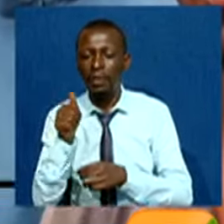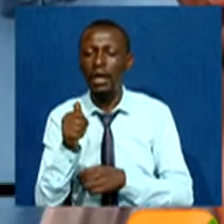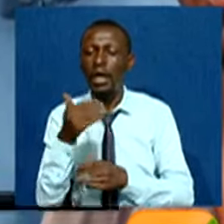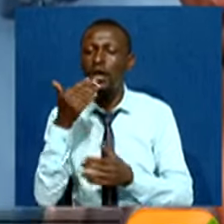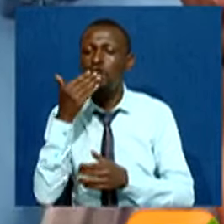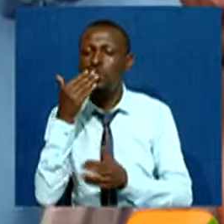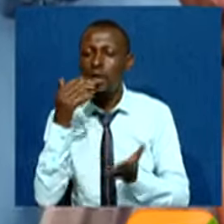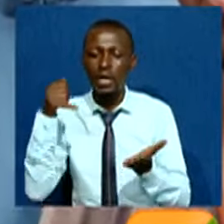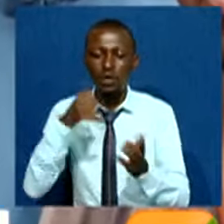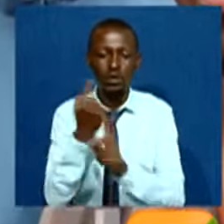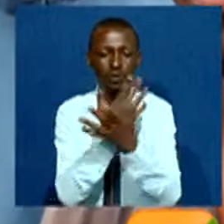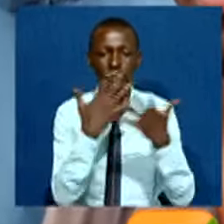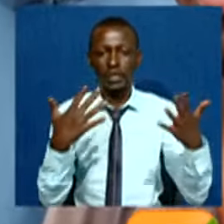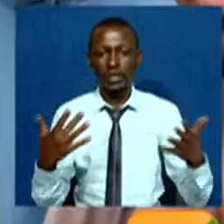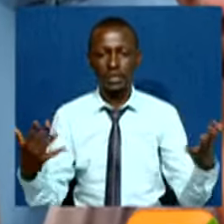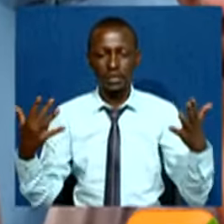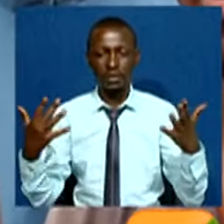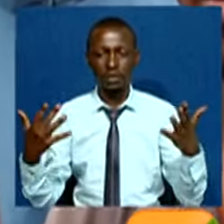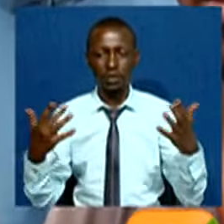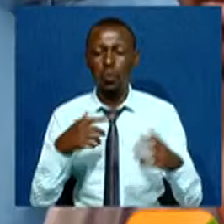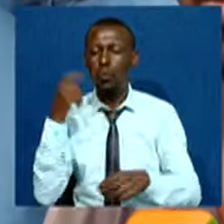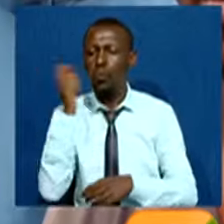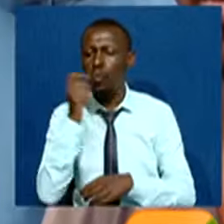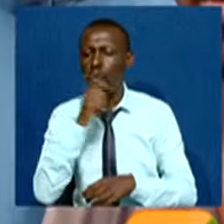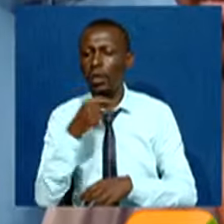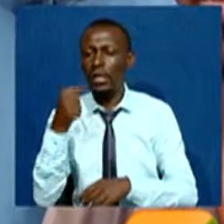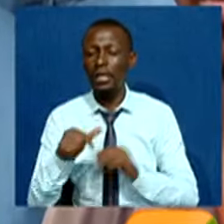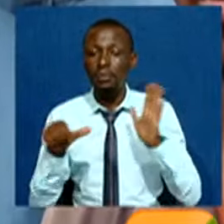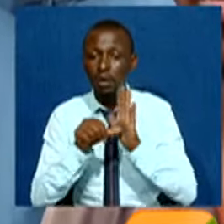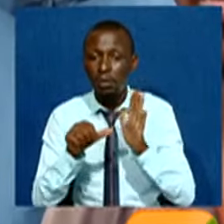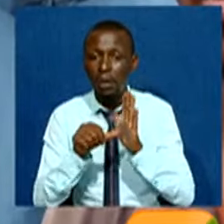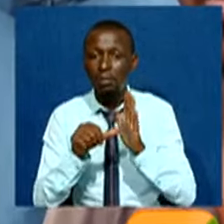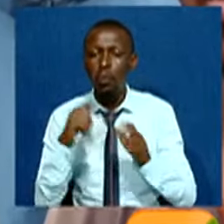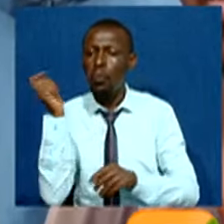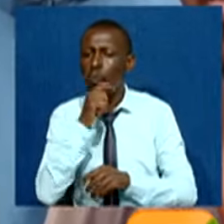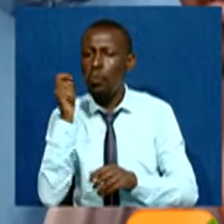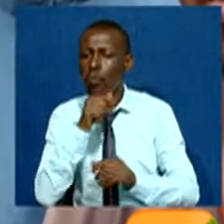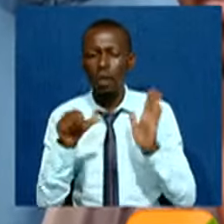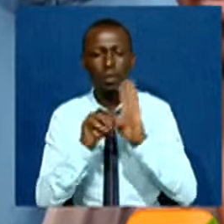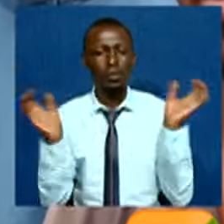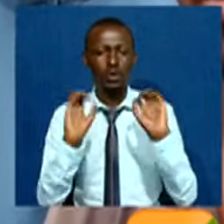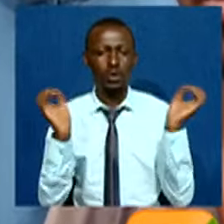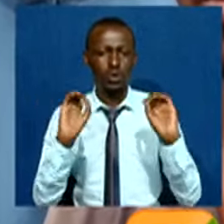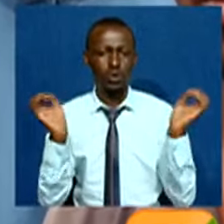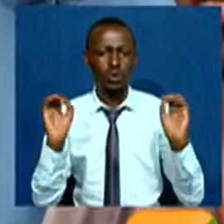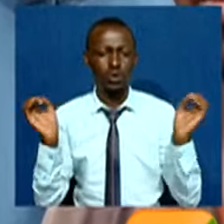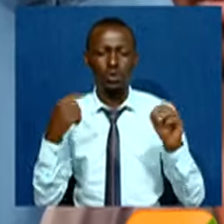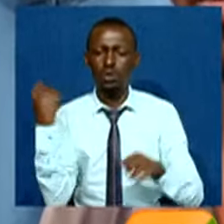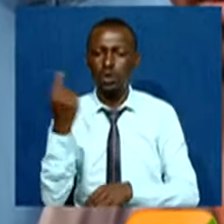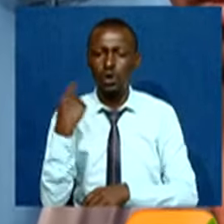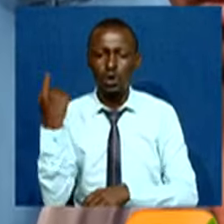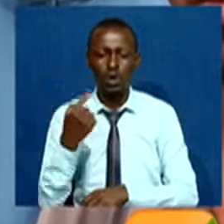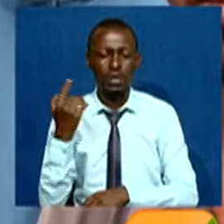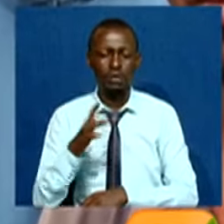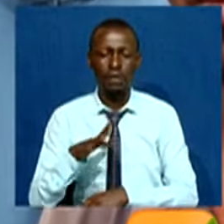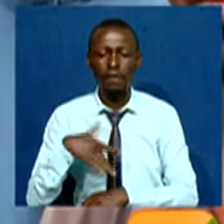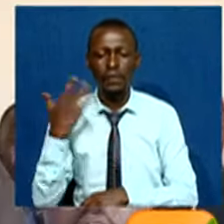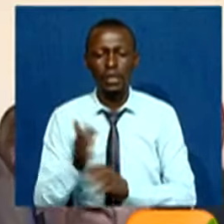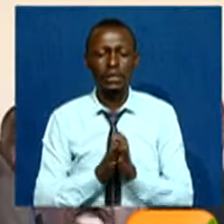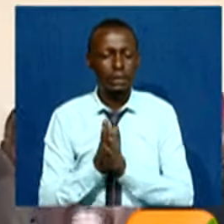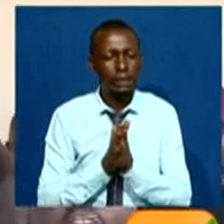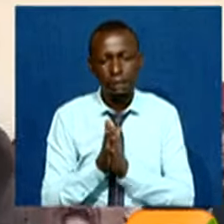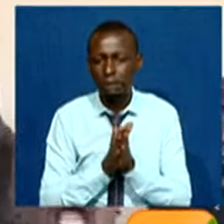vingine. Mnaletea mguka, mguka ndio leta sinda. Mguka si ni kuanga, mguka ni stimulant kama kahawa, majani